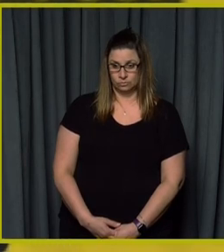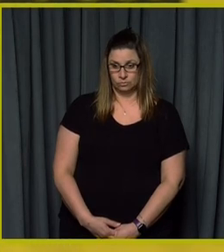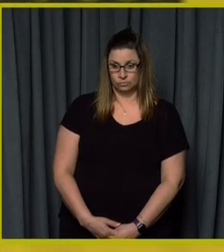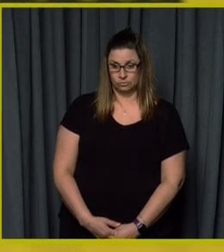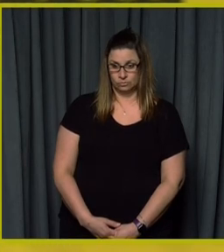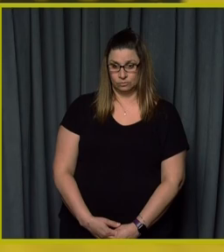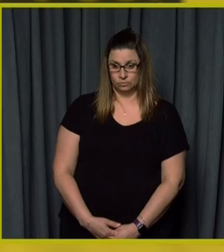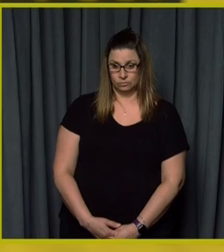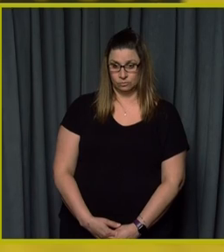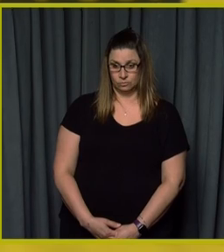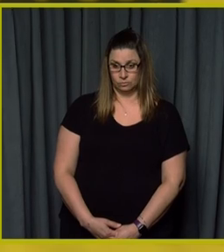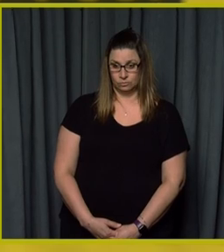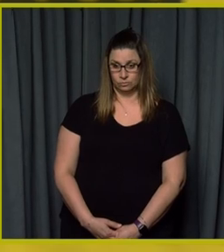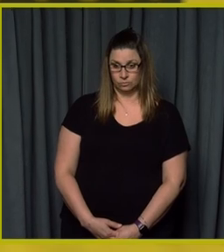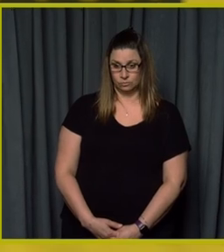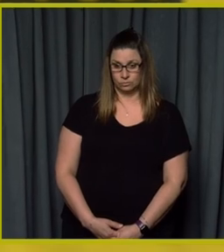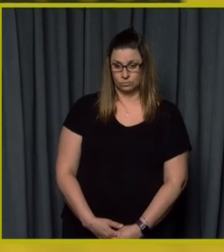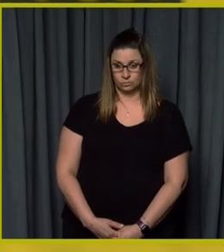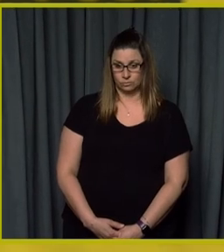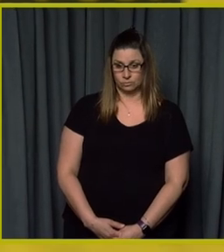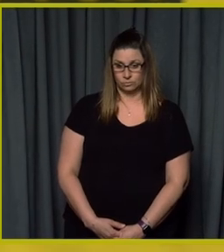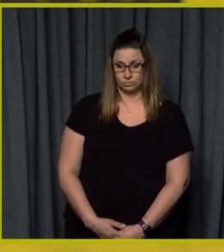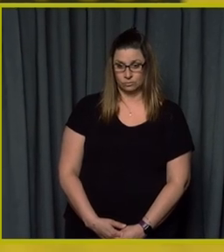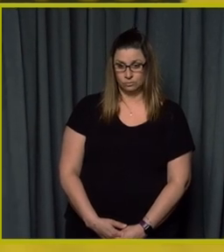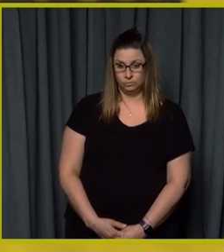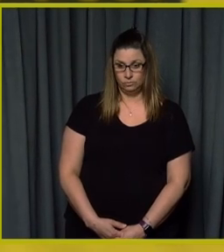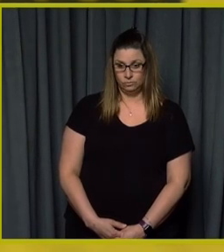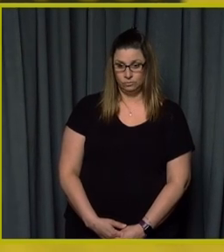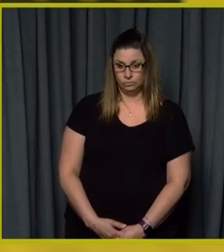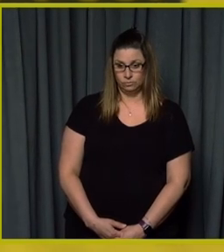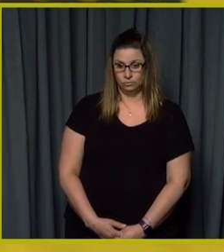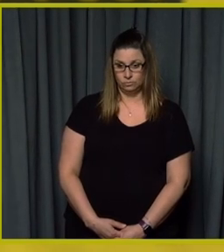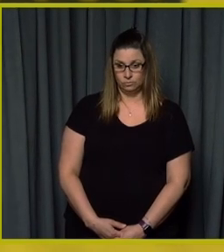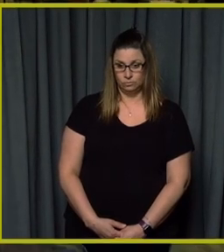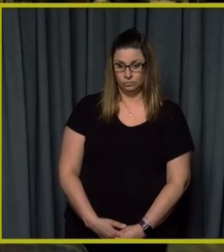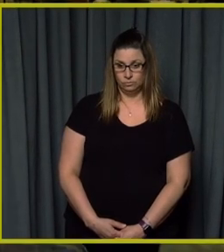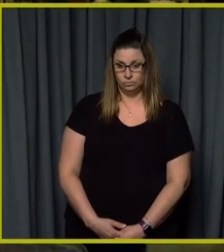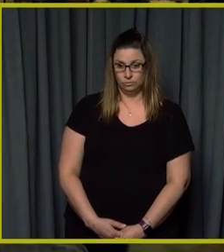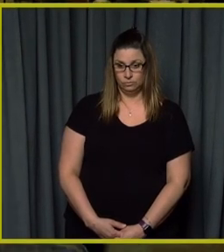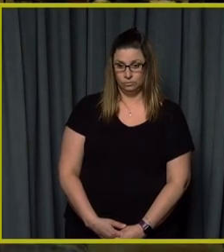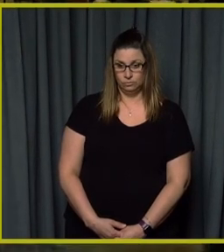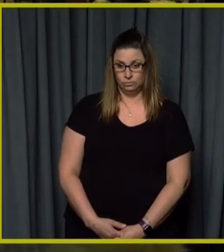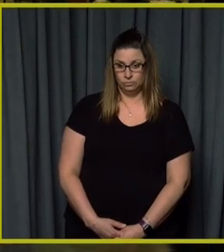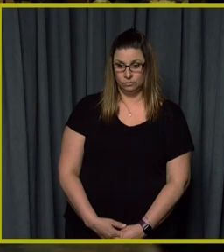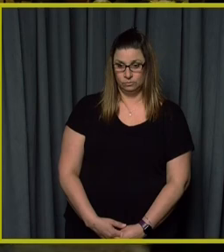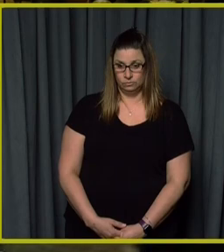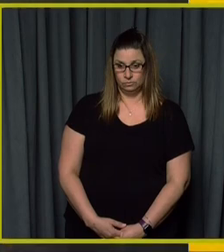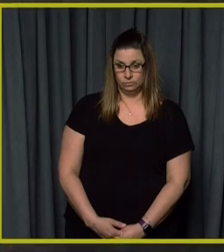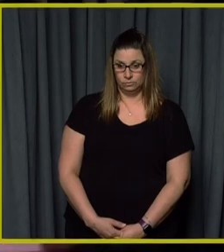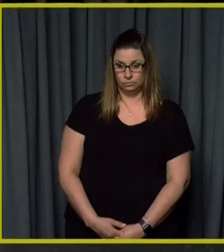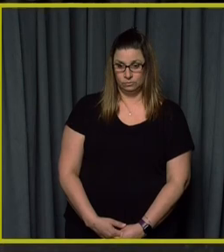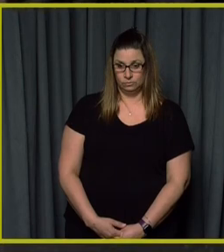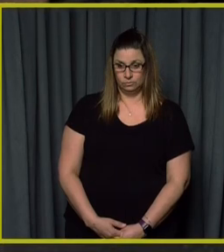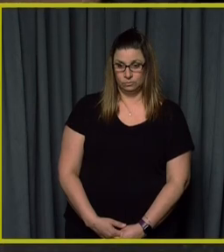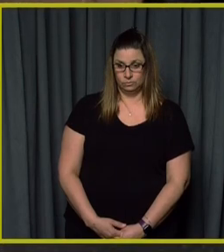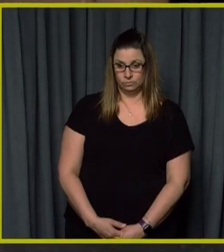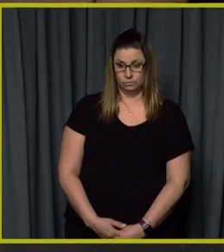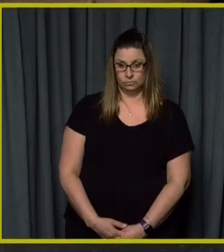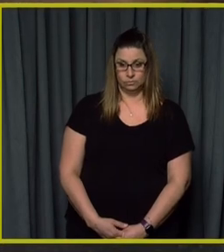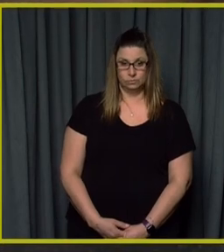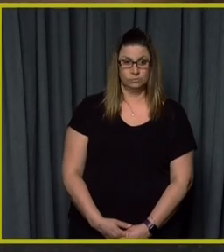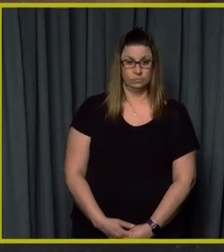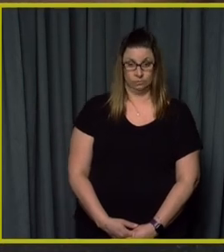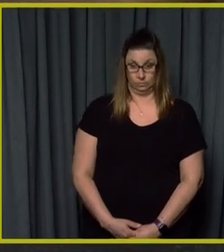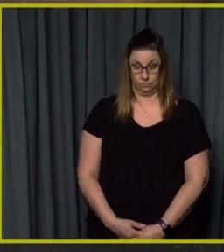to follow our dreams, but they seem impossible without support. As a young